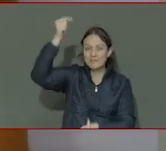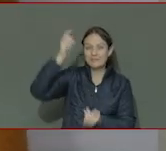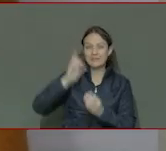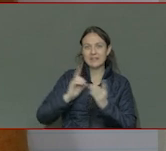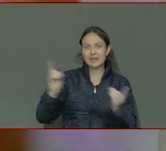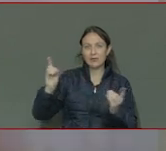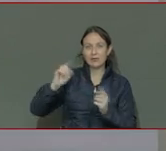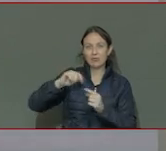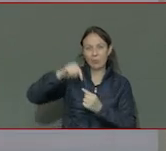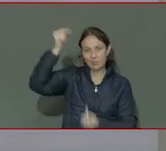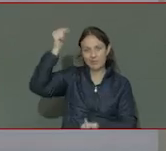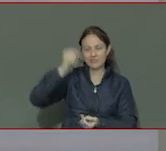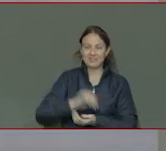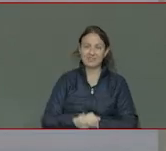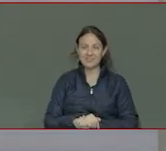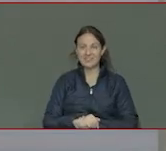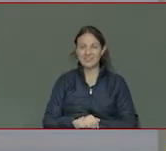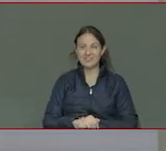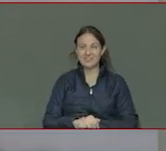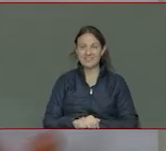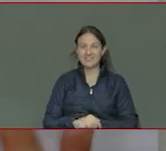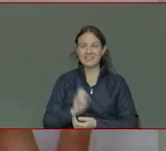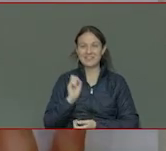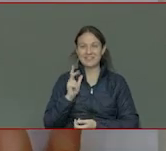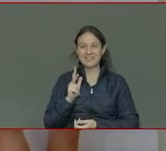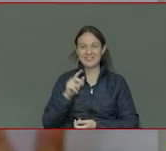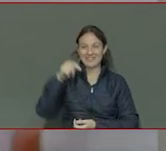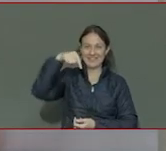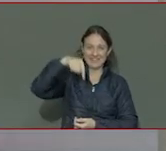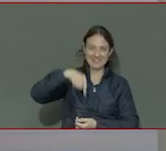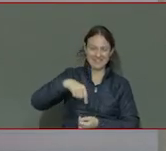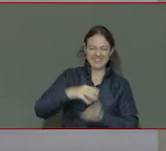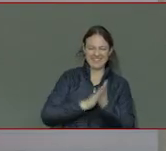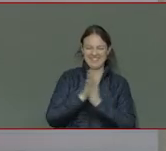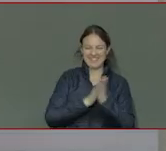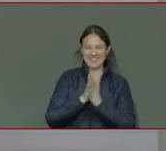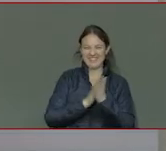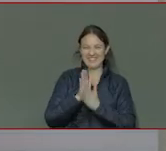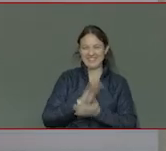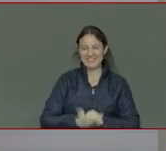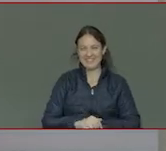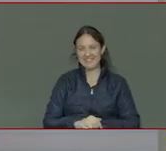of direction of motion. So there's my friction.